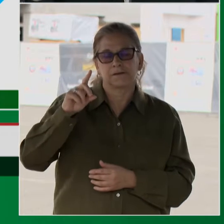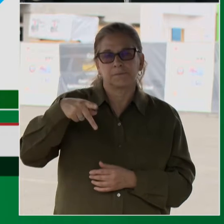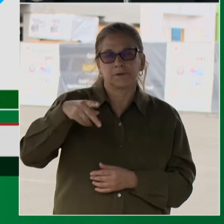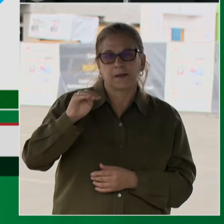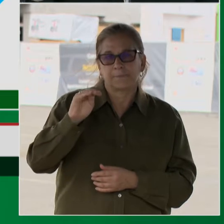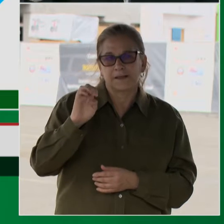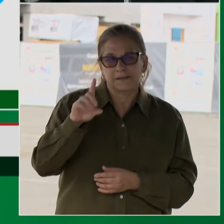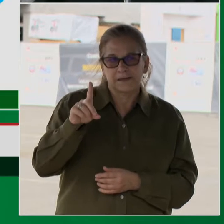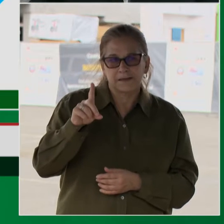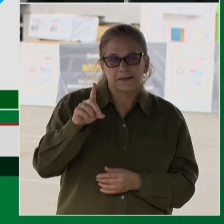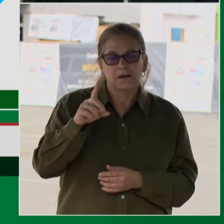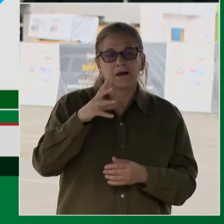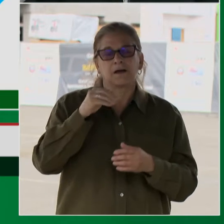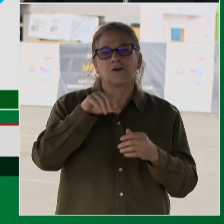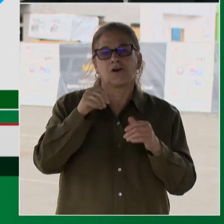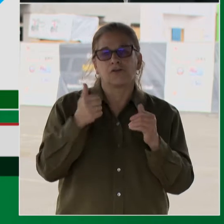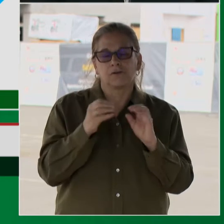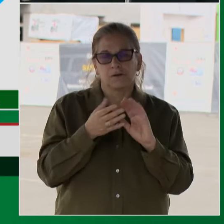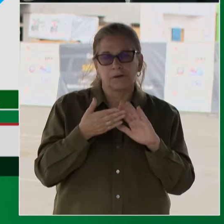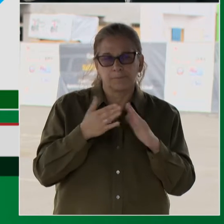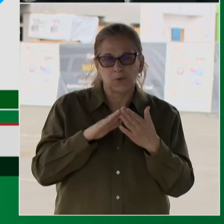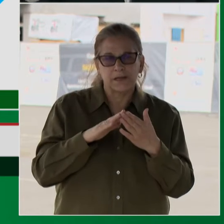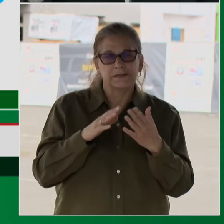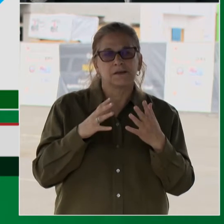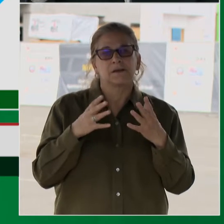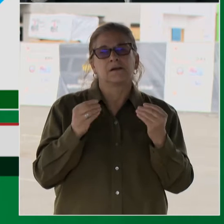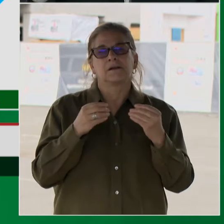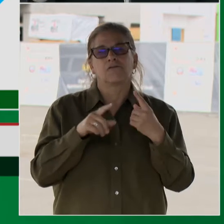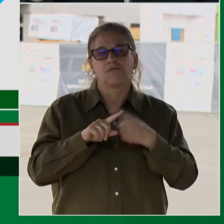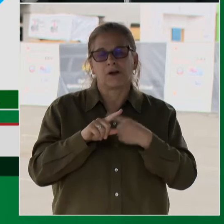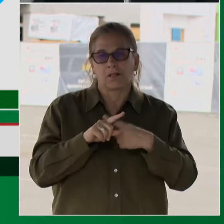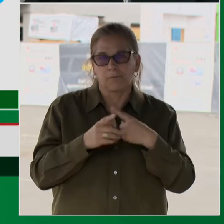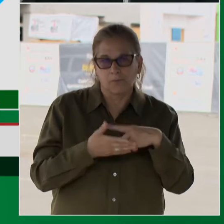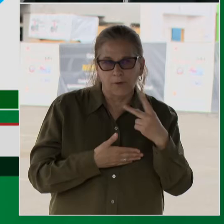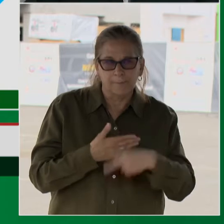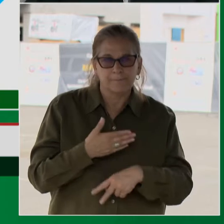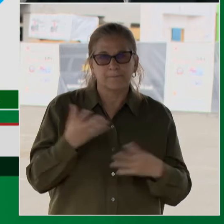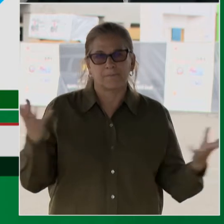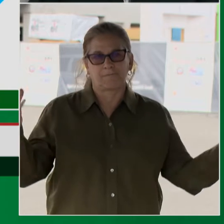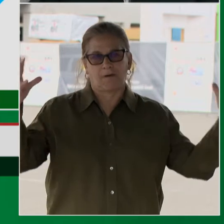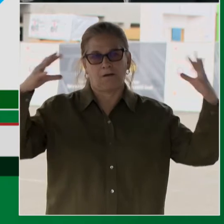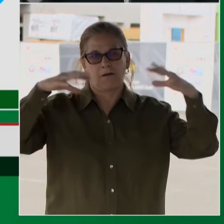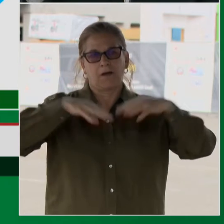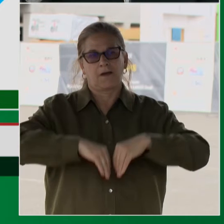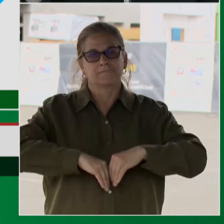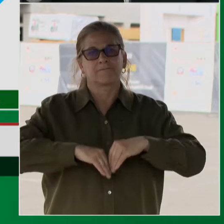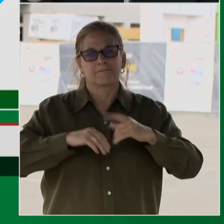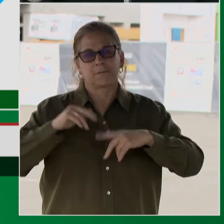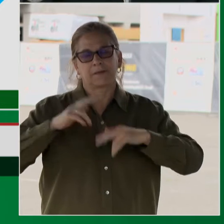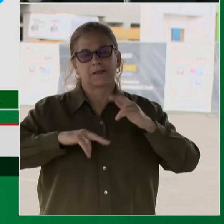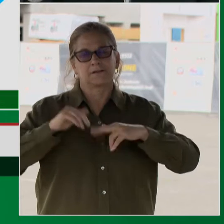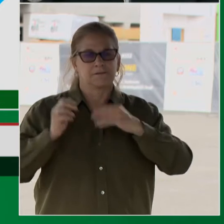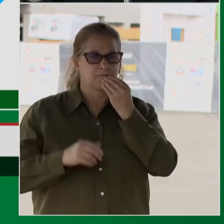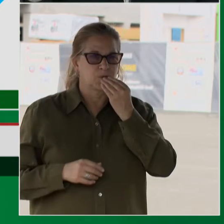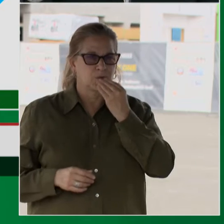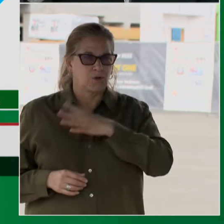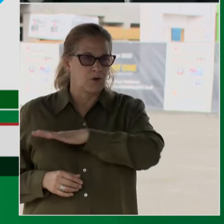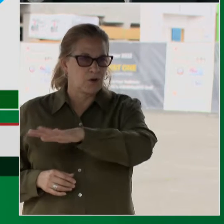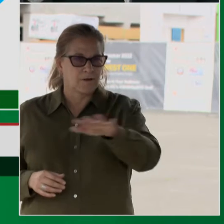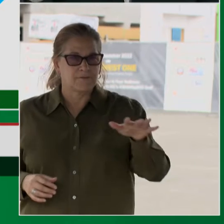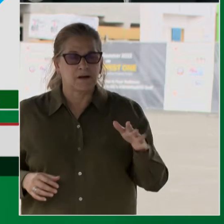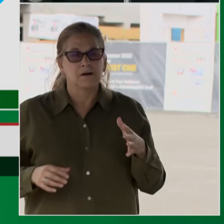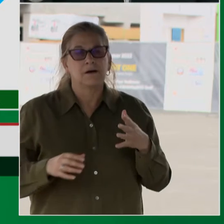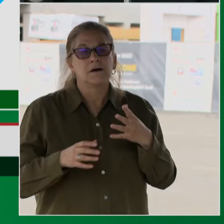and property owners to develop a grant program that focused on three main areas of concern: rising construction